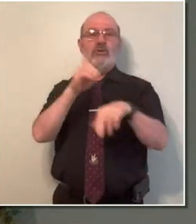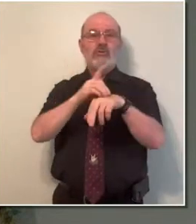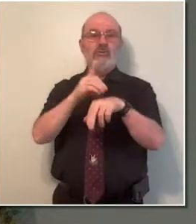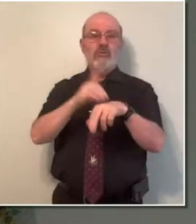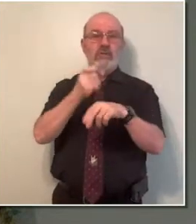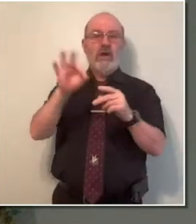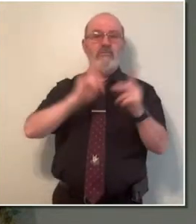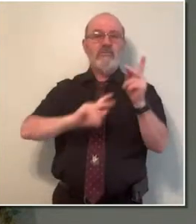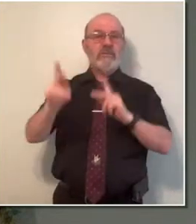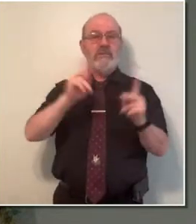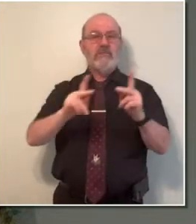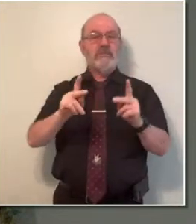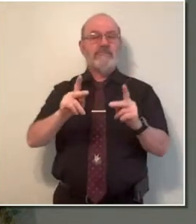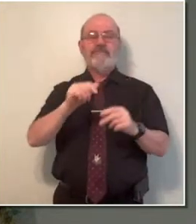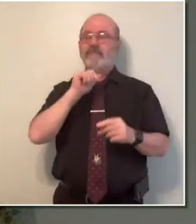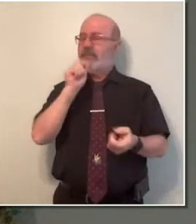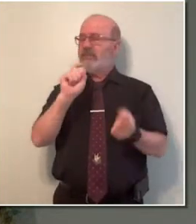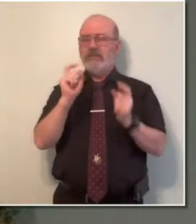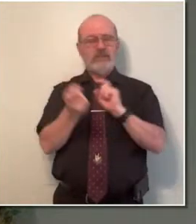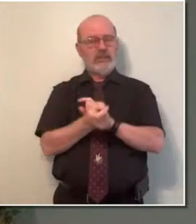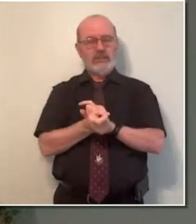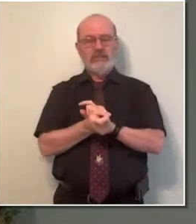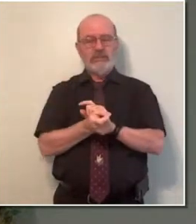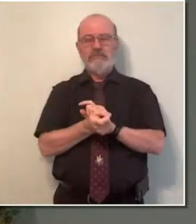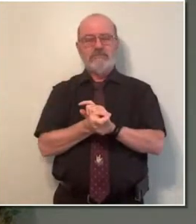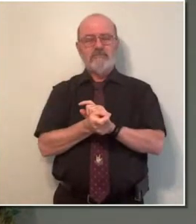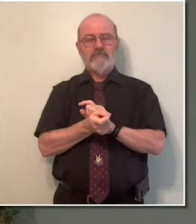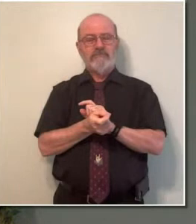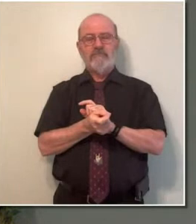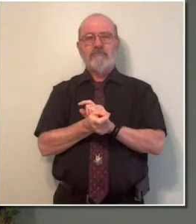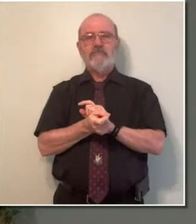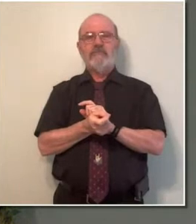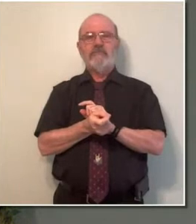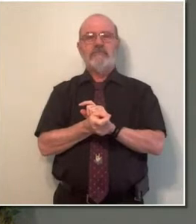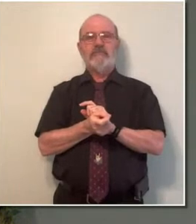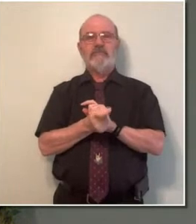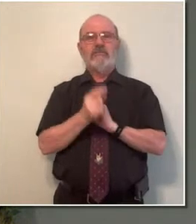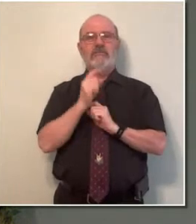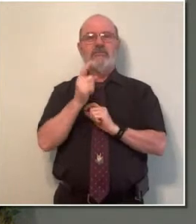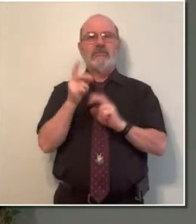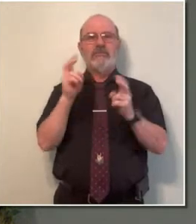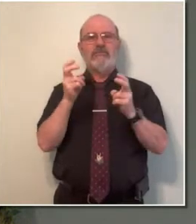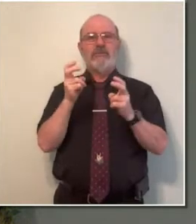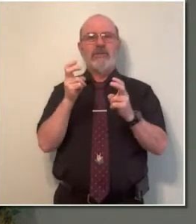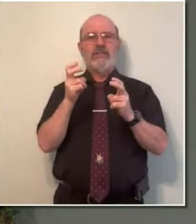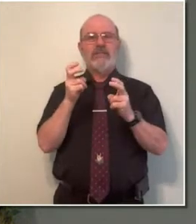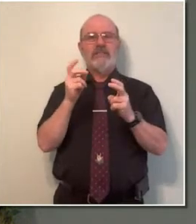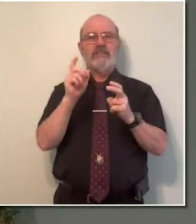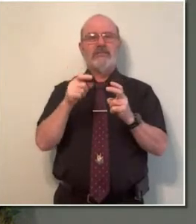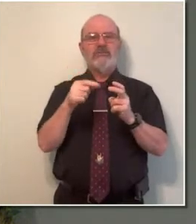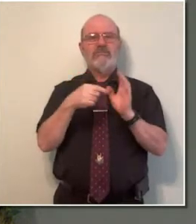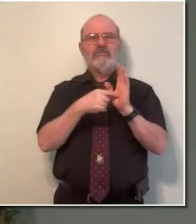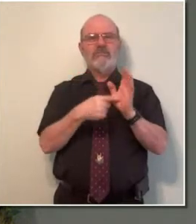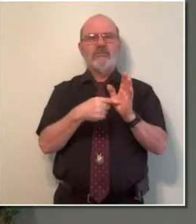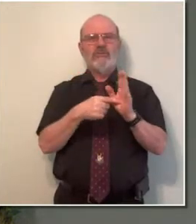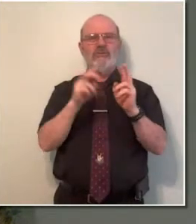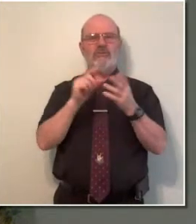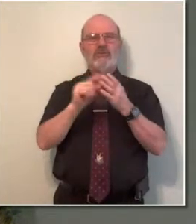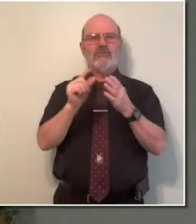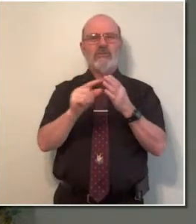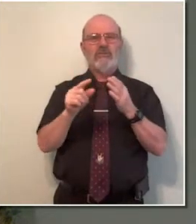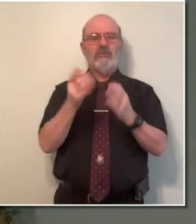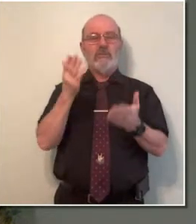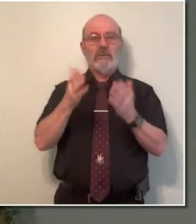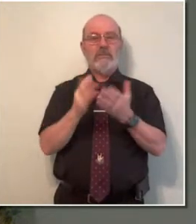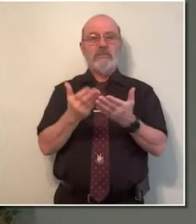The whole duty of man hasn't changed. So there is a phrase in there that should indicate the passage, at least the book of